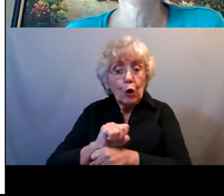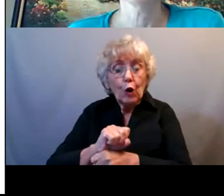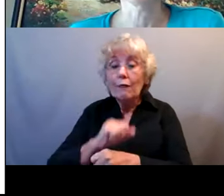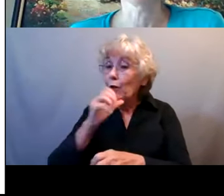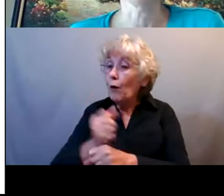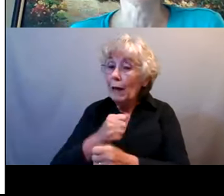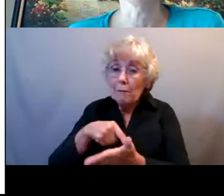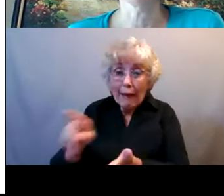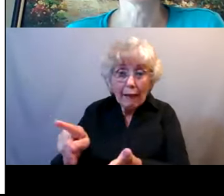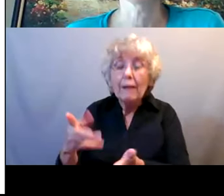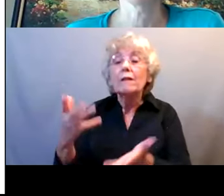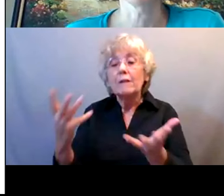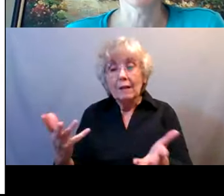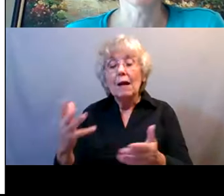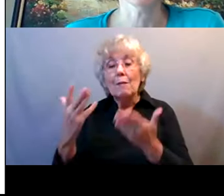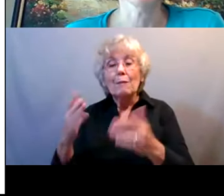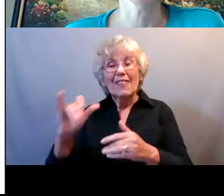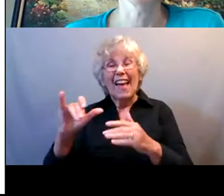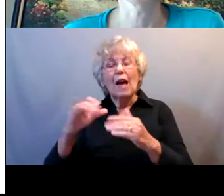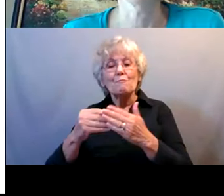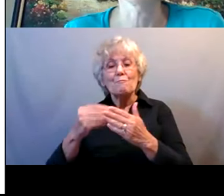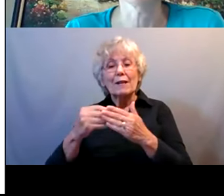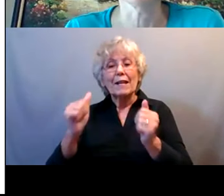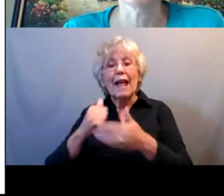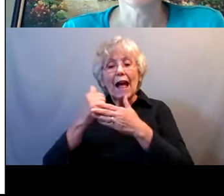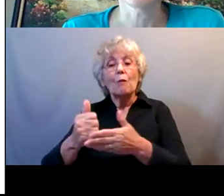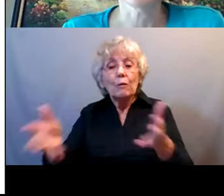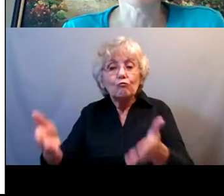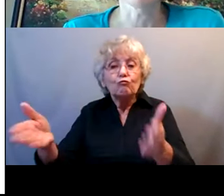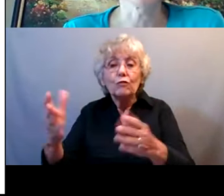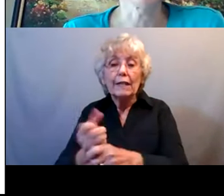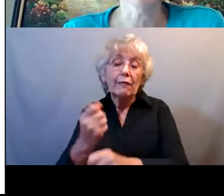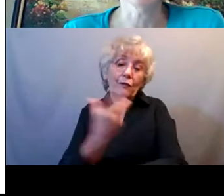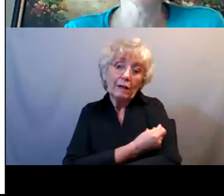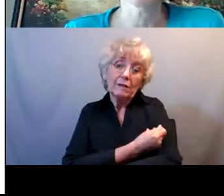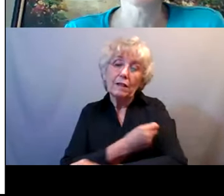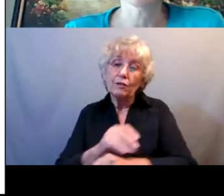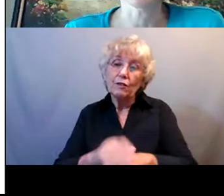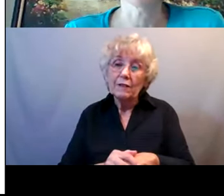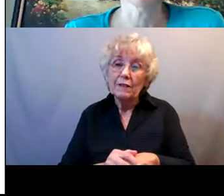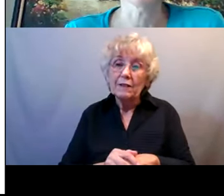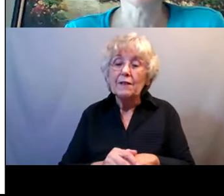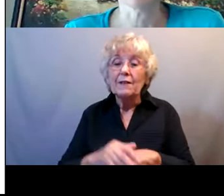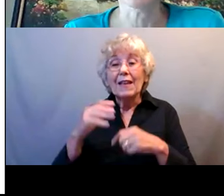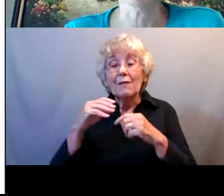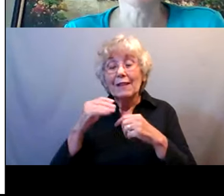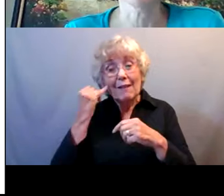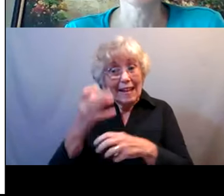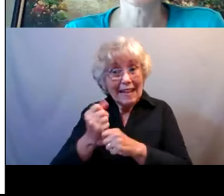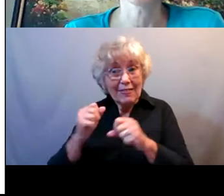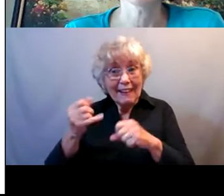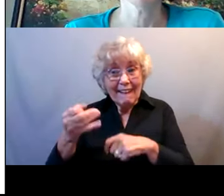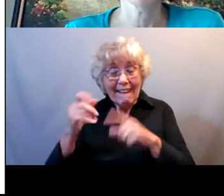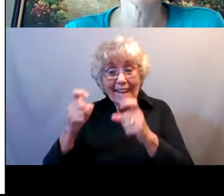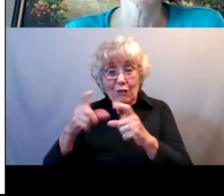paid, then you might be less motivated to get vaccination. But if you, are able to get a gift card, that might help make up for